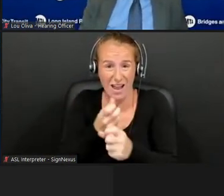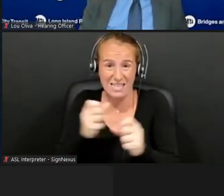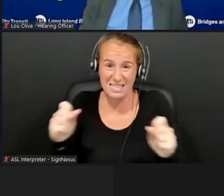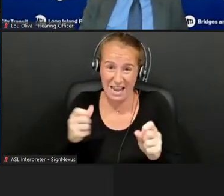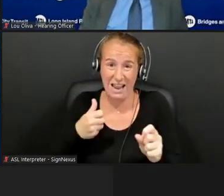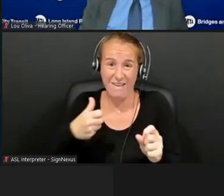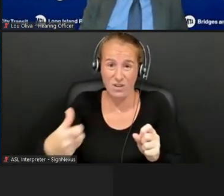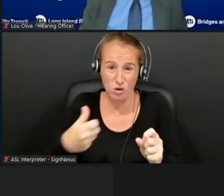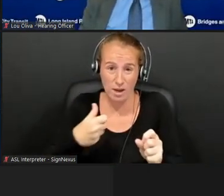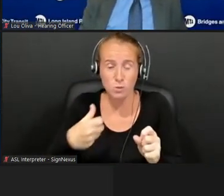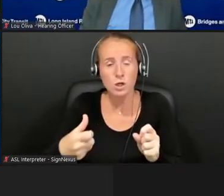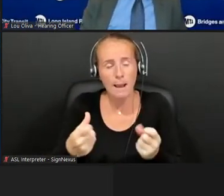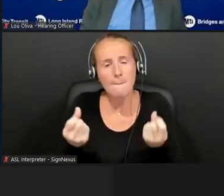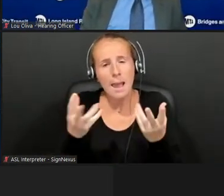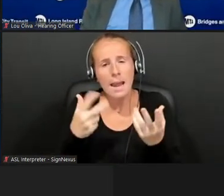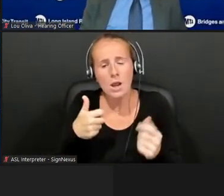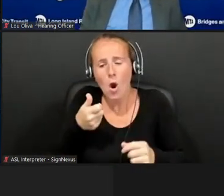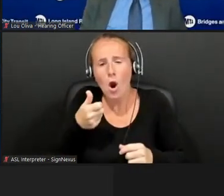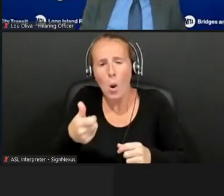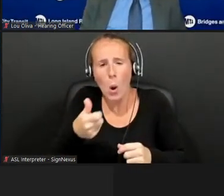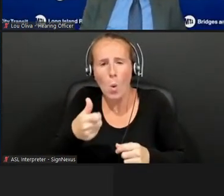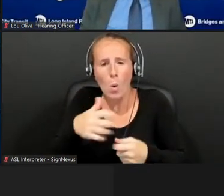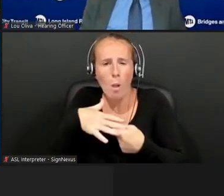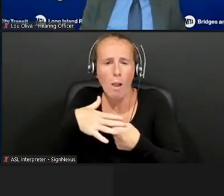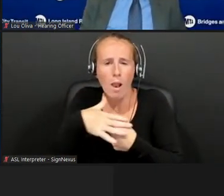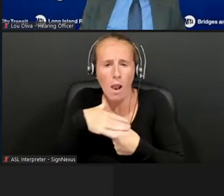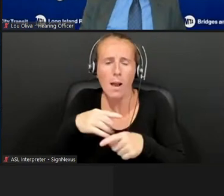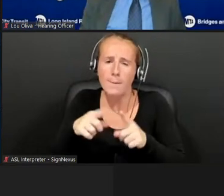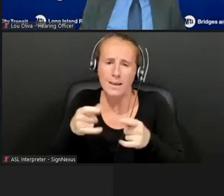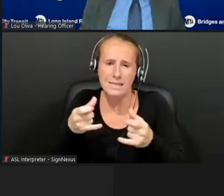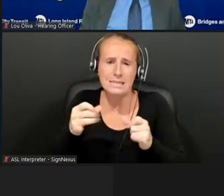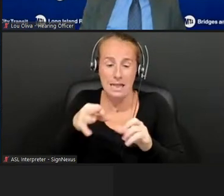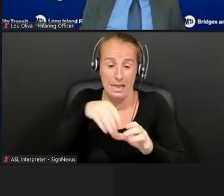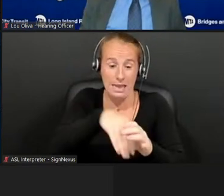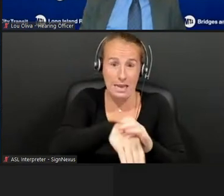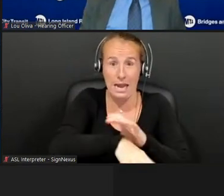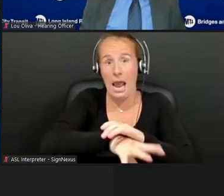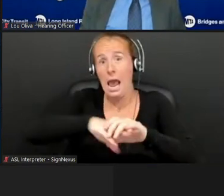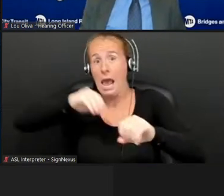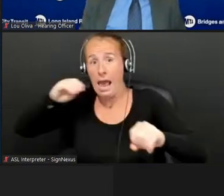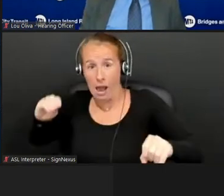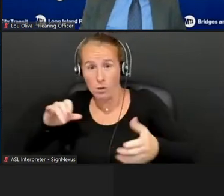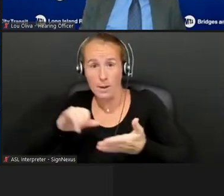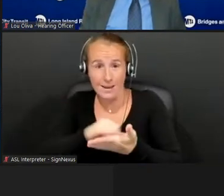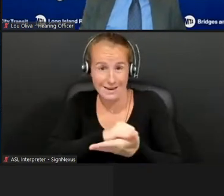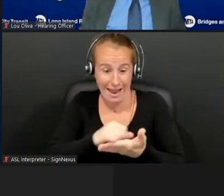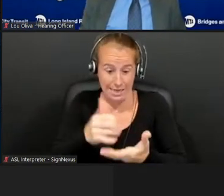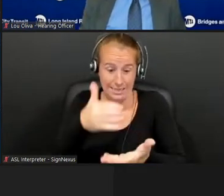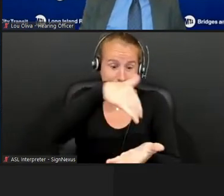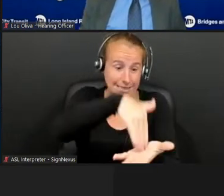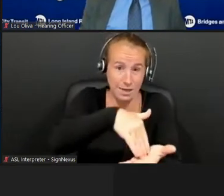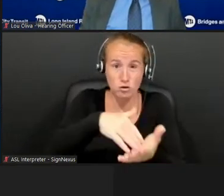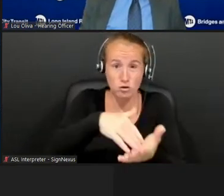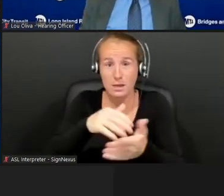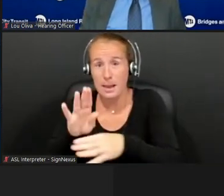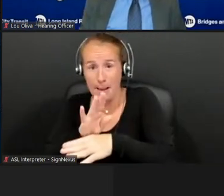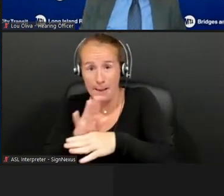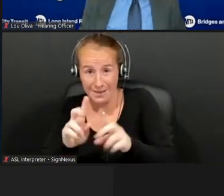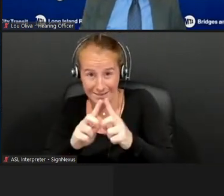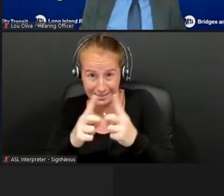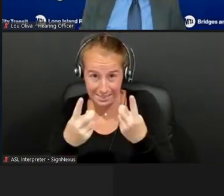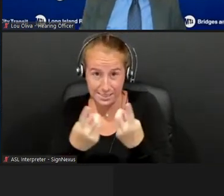our trips our local in nature our communities rely on us to travel in and out of enhanced Central Business districts for a variety of reasons